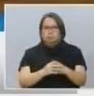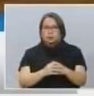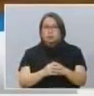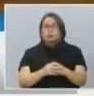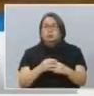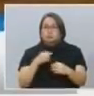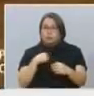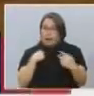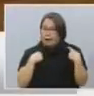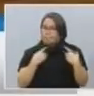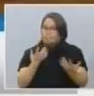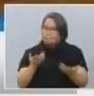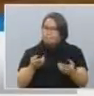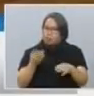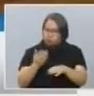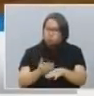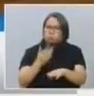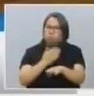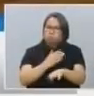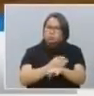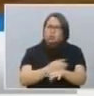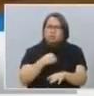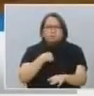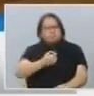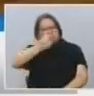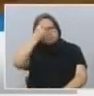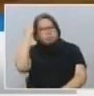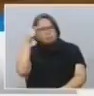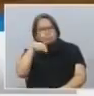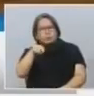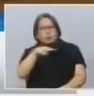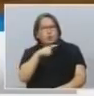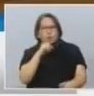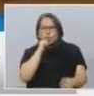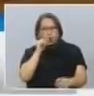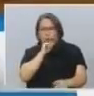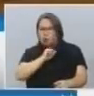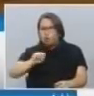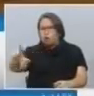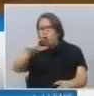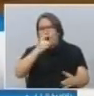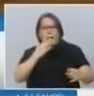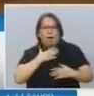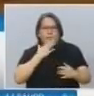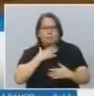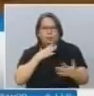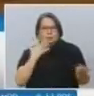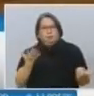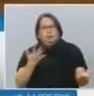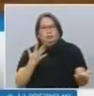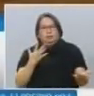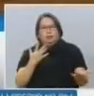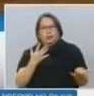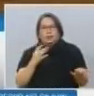Read my lips. I understand that this does not satisfy